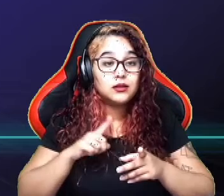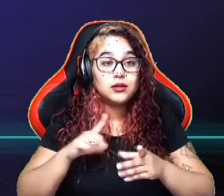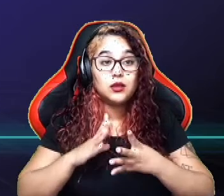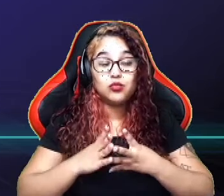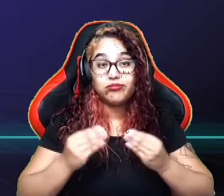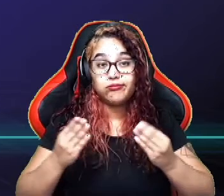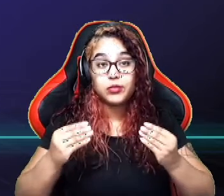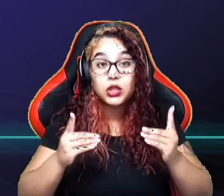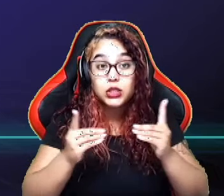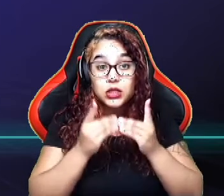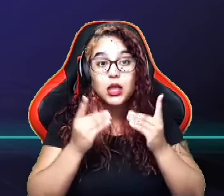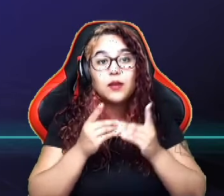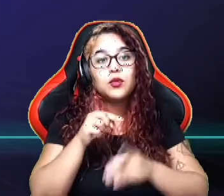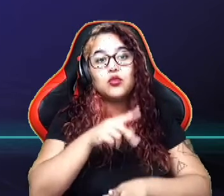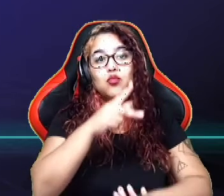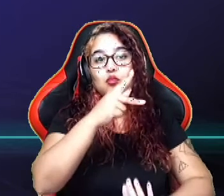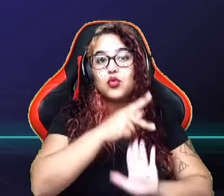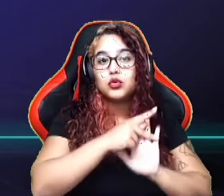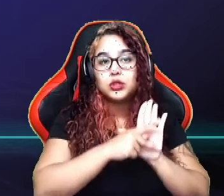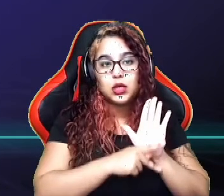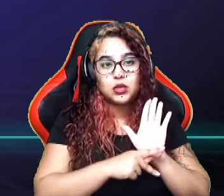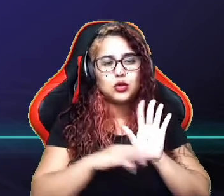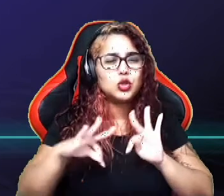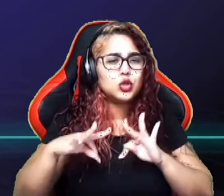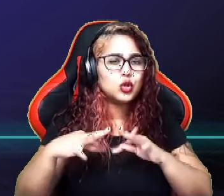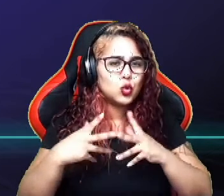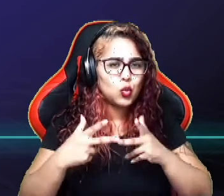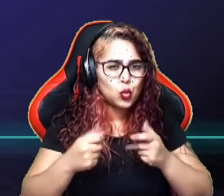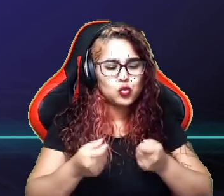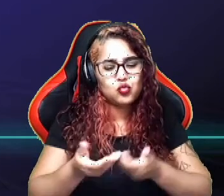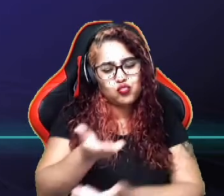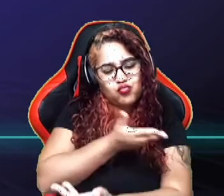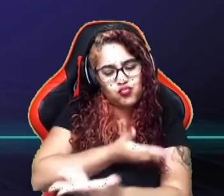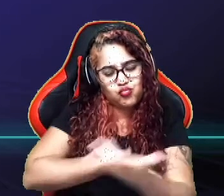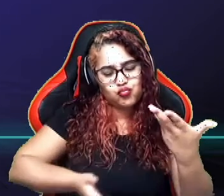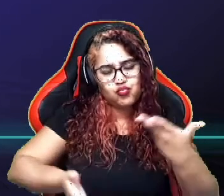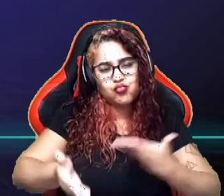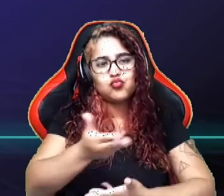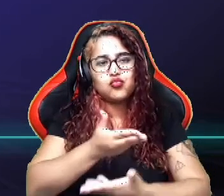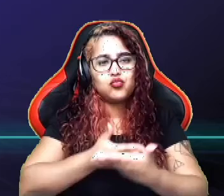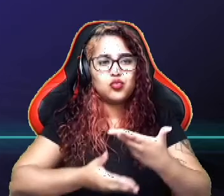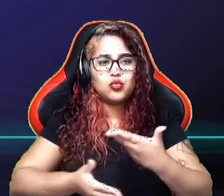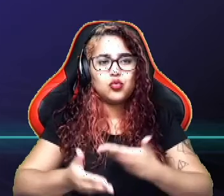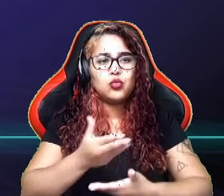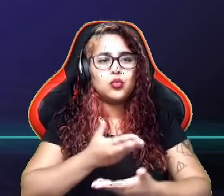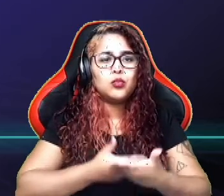There's a great dynamics around these